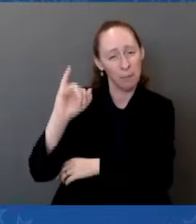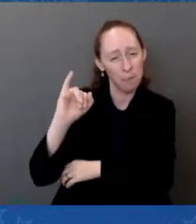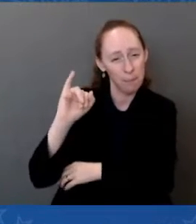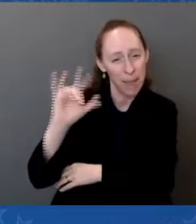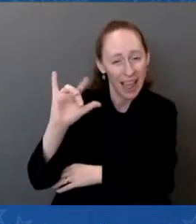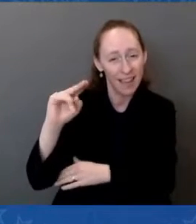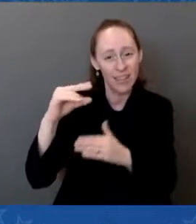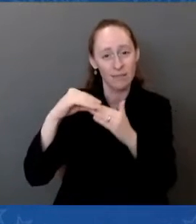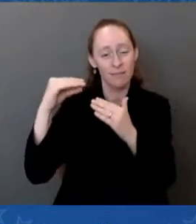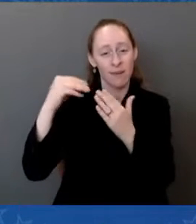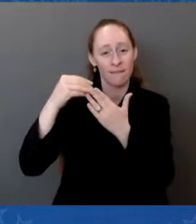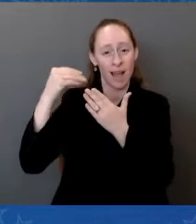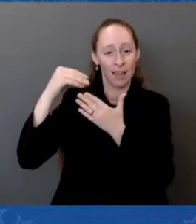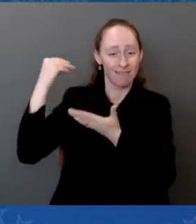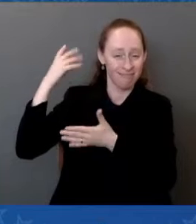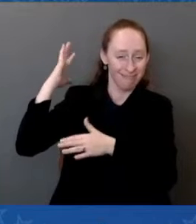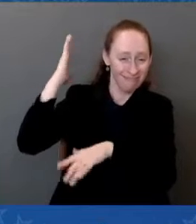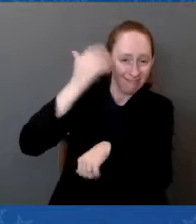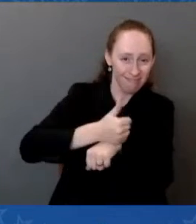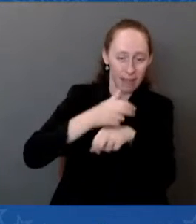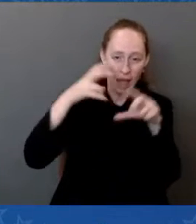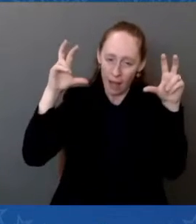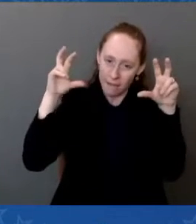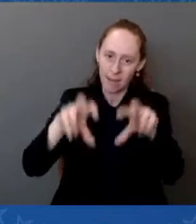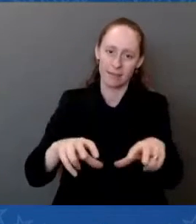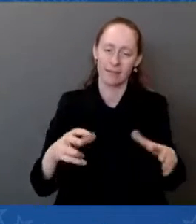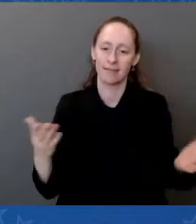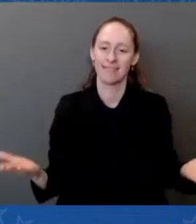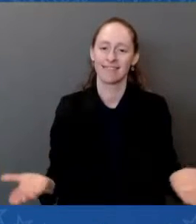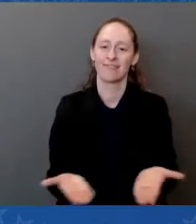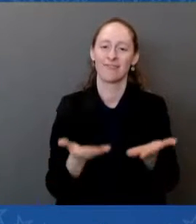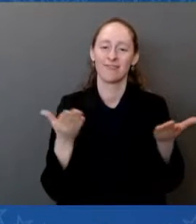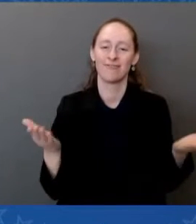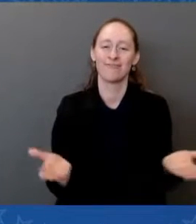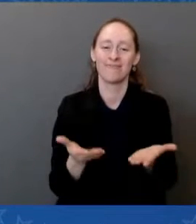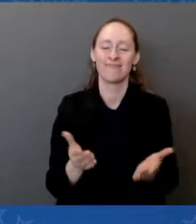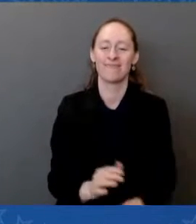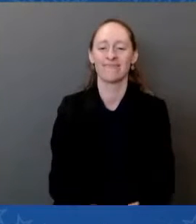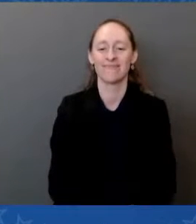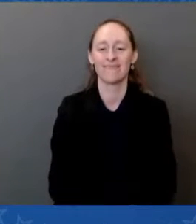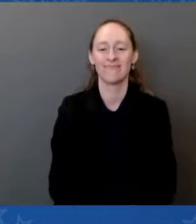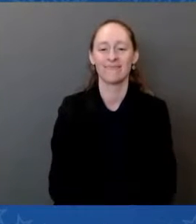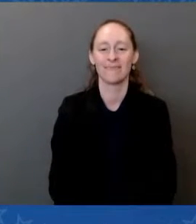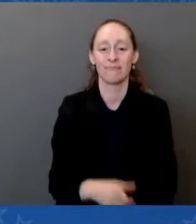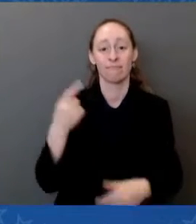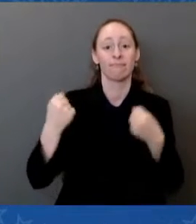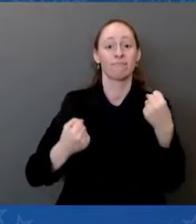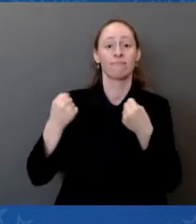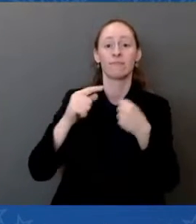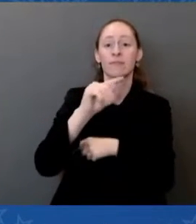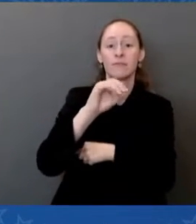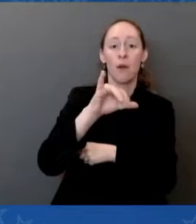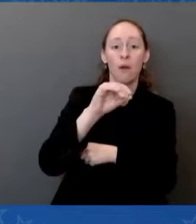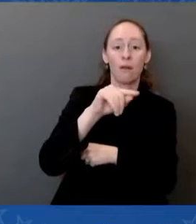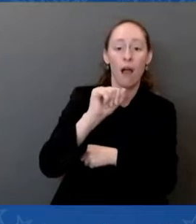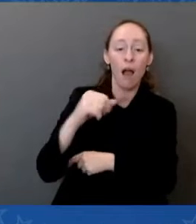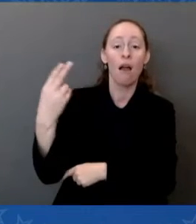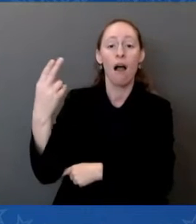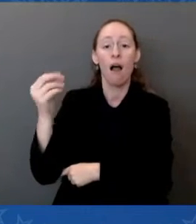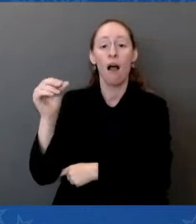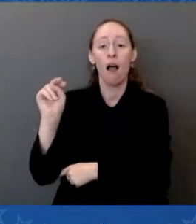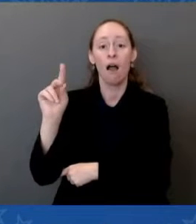major global companies like Toyota and Honda announce that they're choosing America to invest and build. None of this is happening by